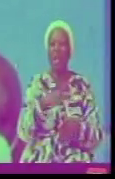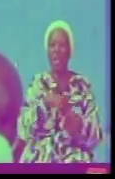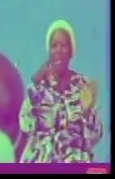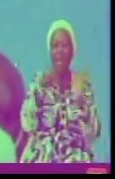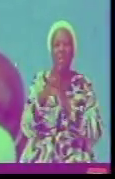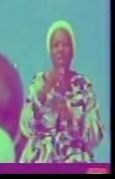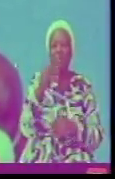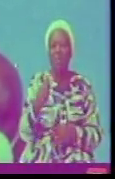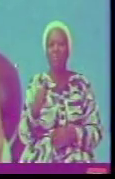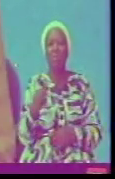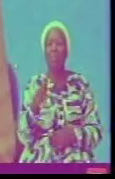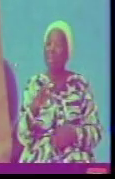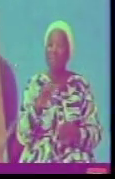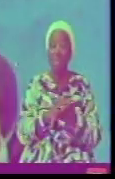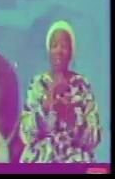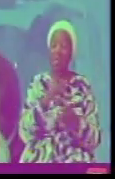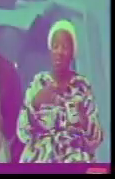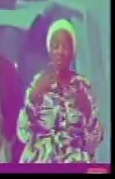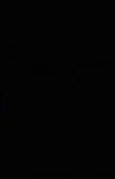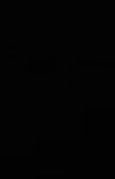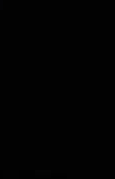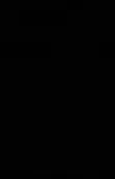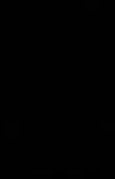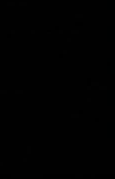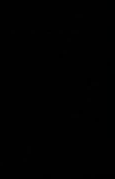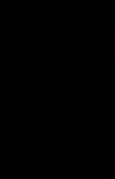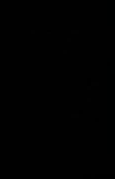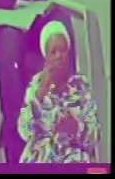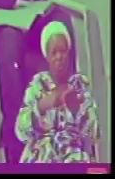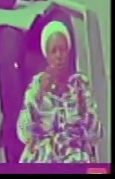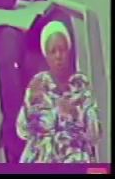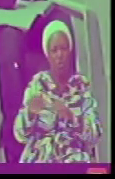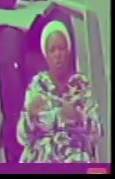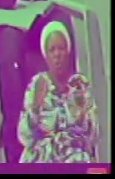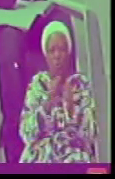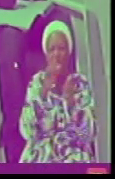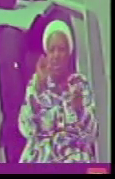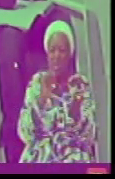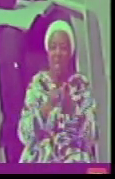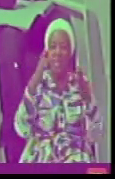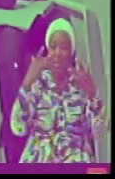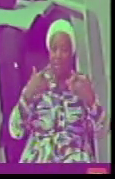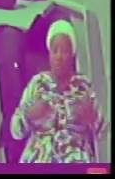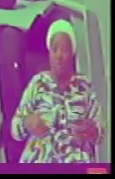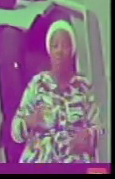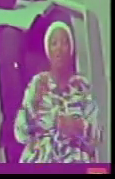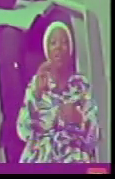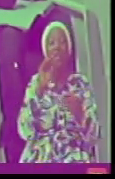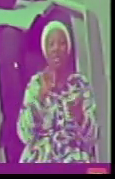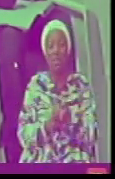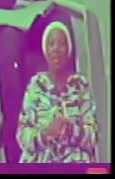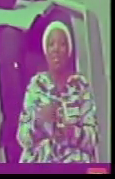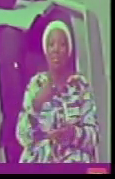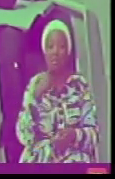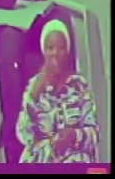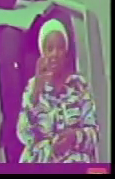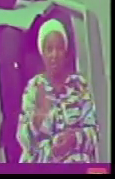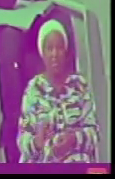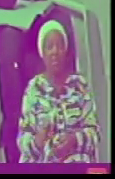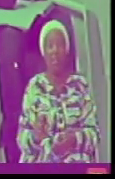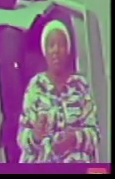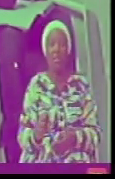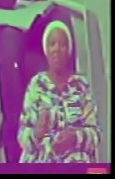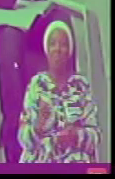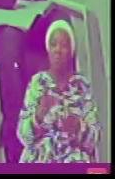the point of taking their lives, and they kill themselves by discouragement. It is what you do